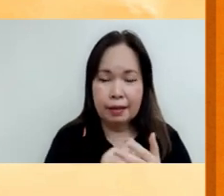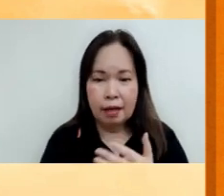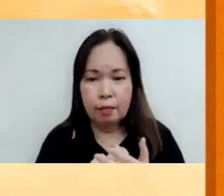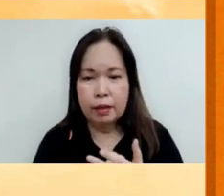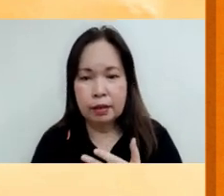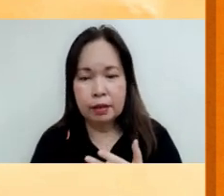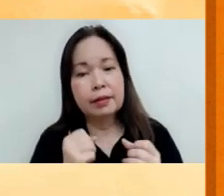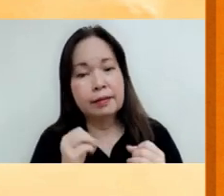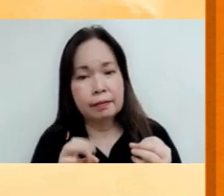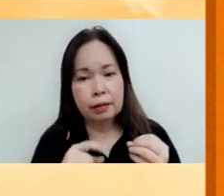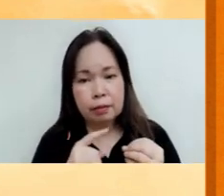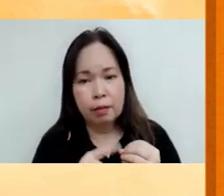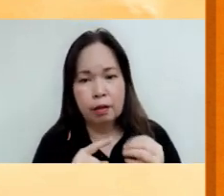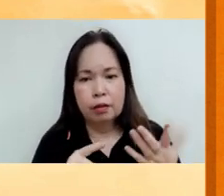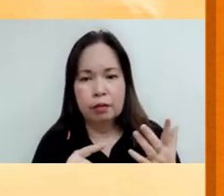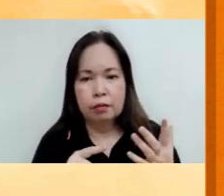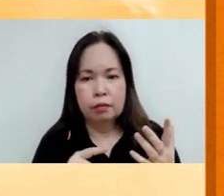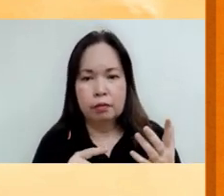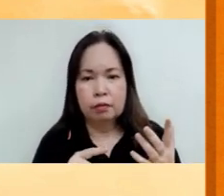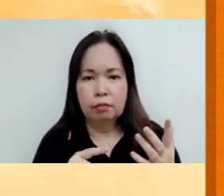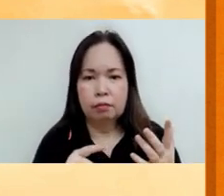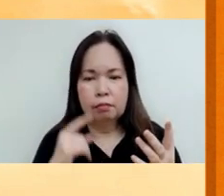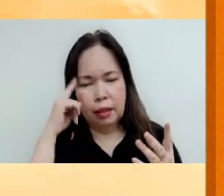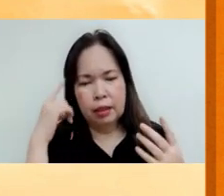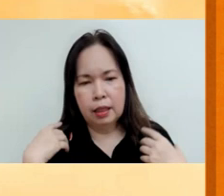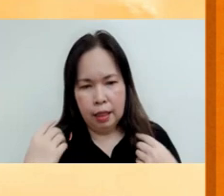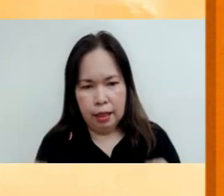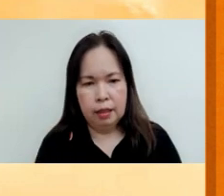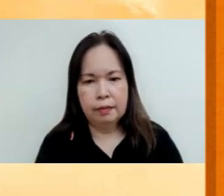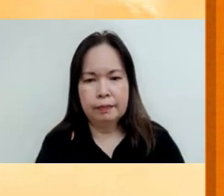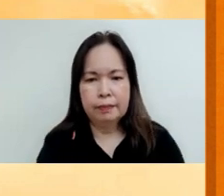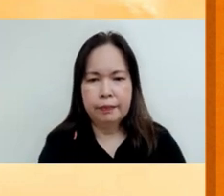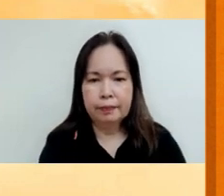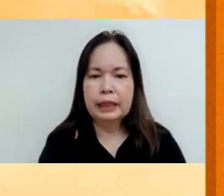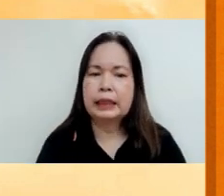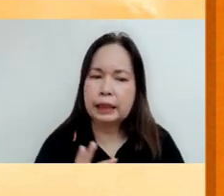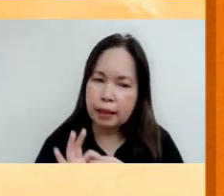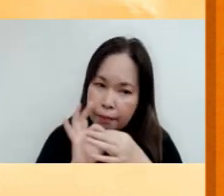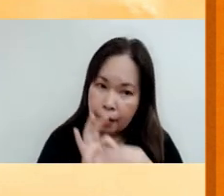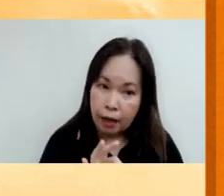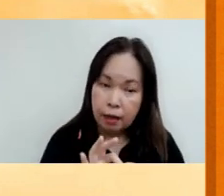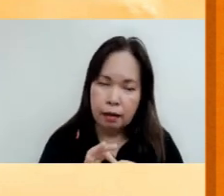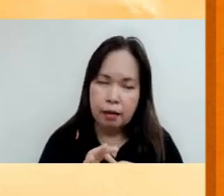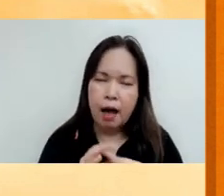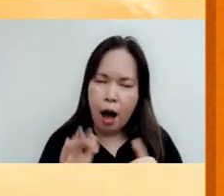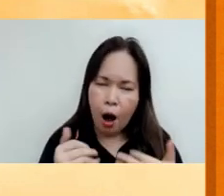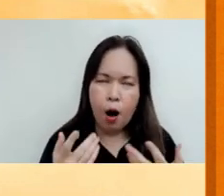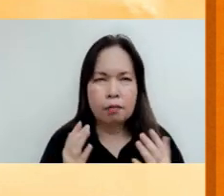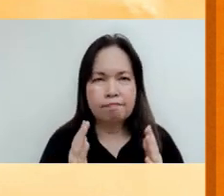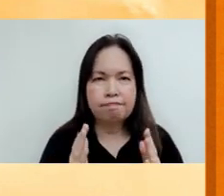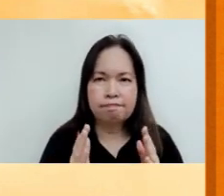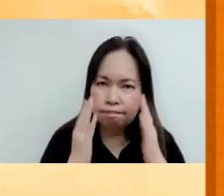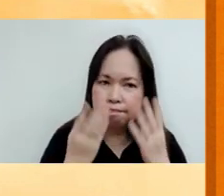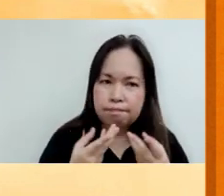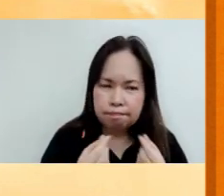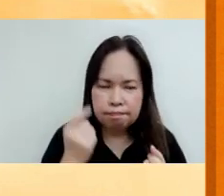comes to addressing mental health. And part of that is addressing anxiety. So who are at risk? So kids